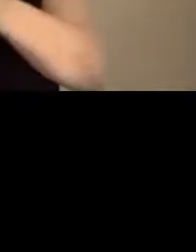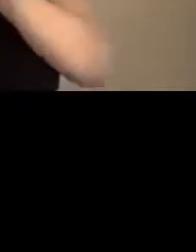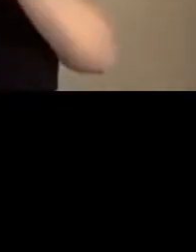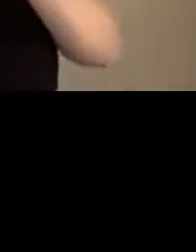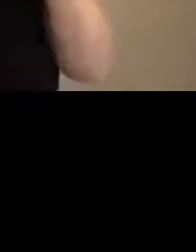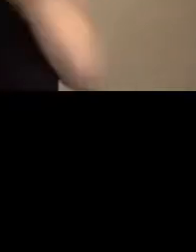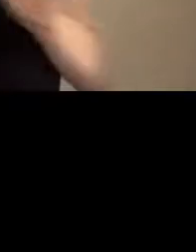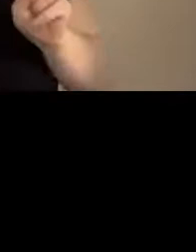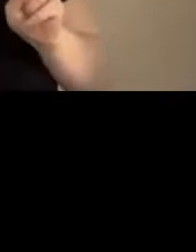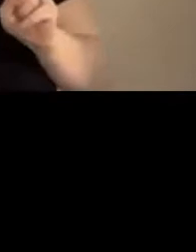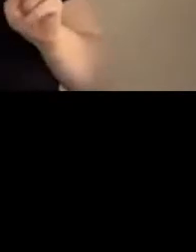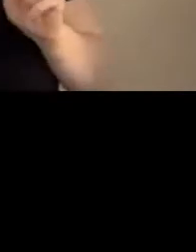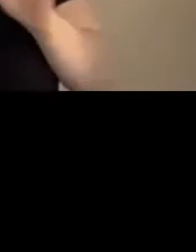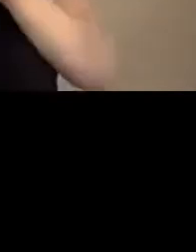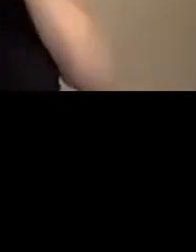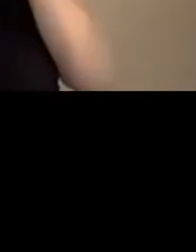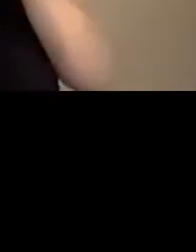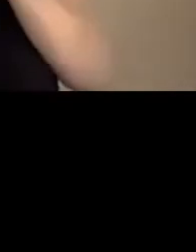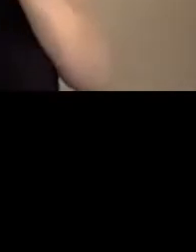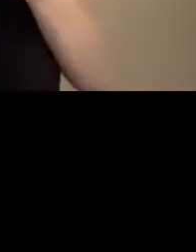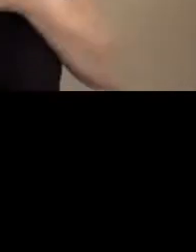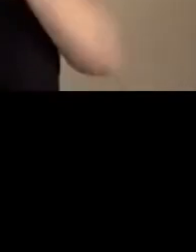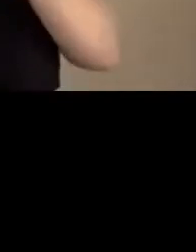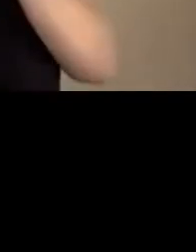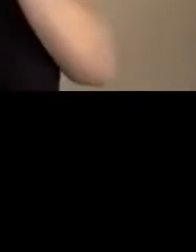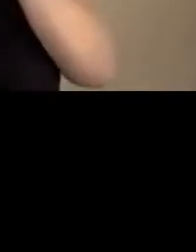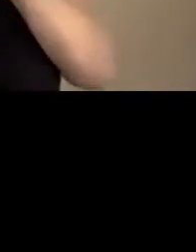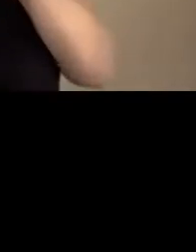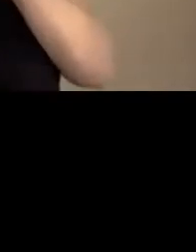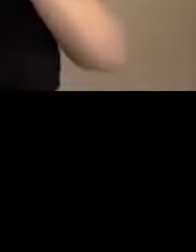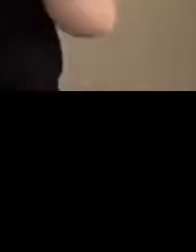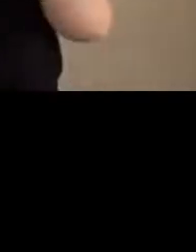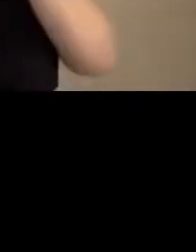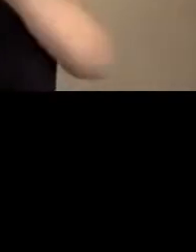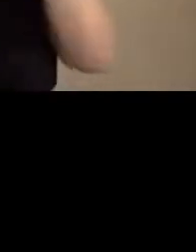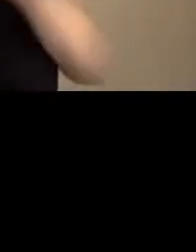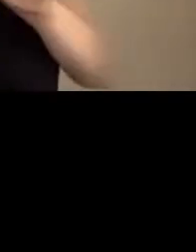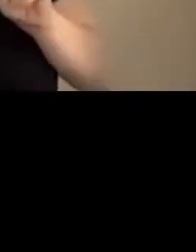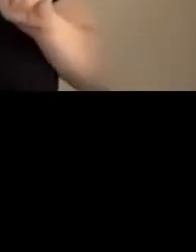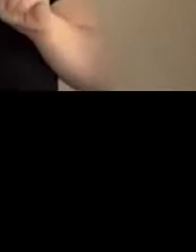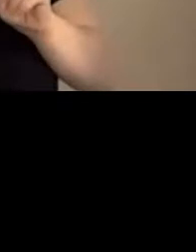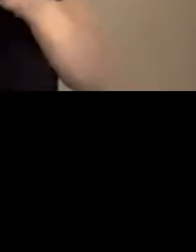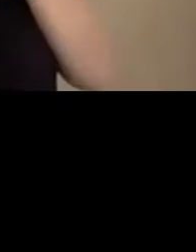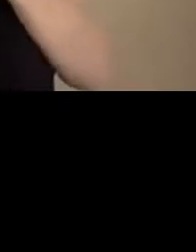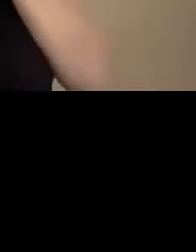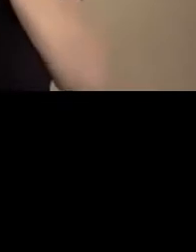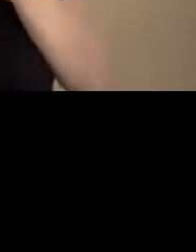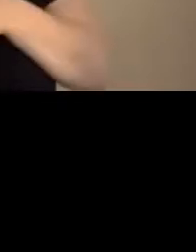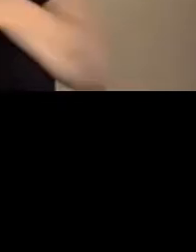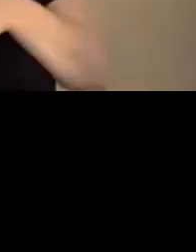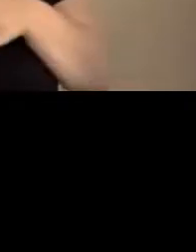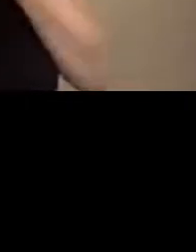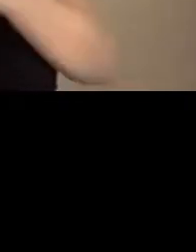name is Jane Boyru. I'm the producer for Yorkshire Sculpture International. I use the pronoun she, her. I'm mixed race